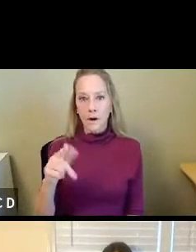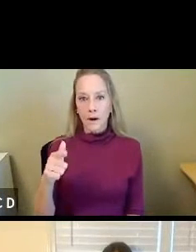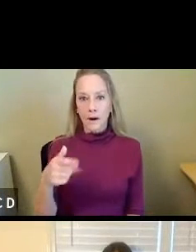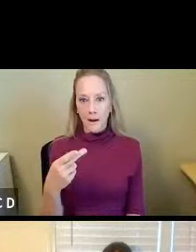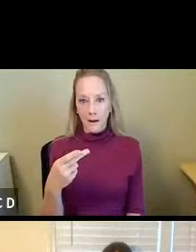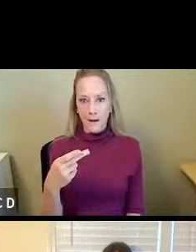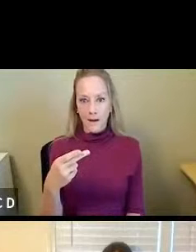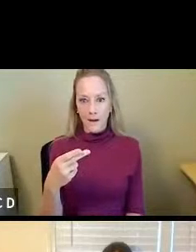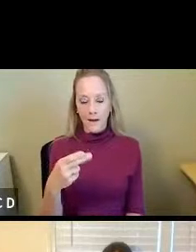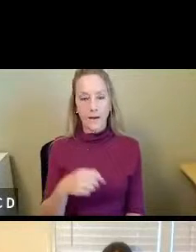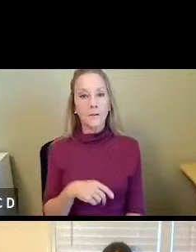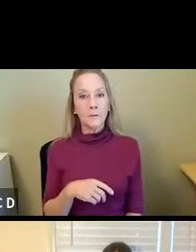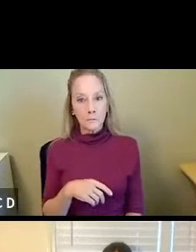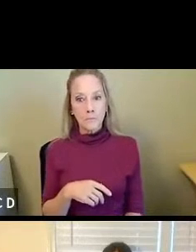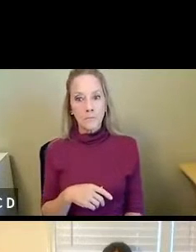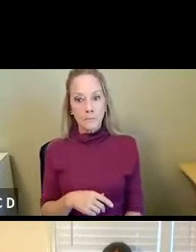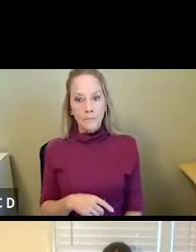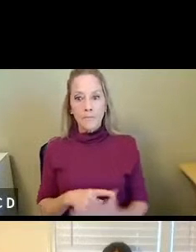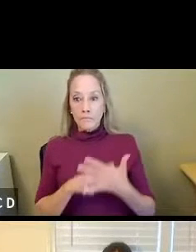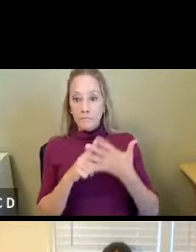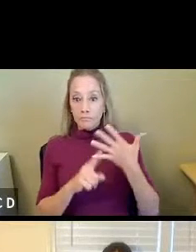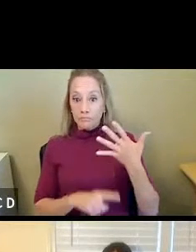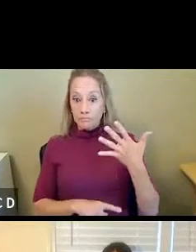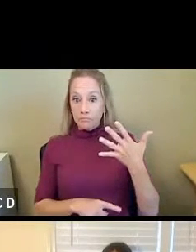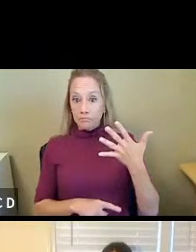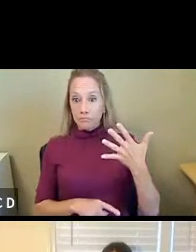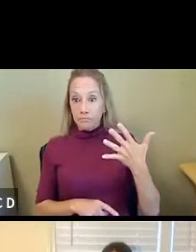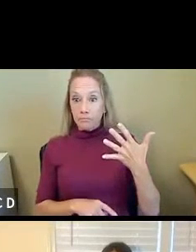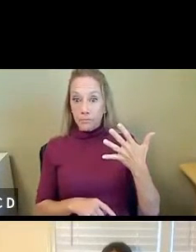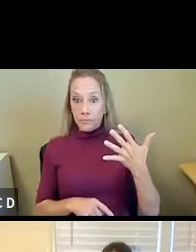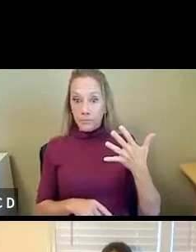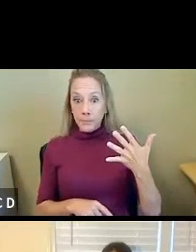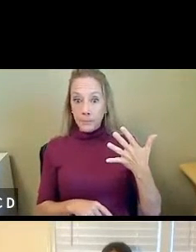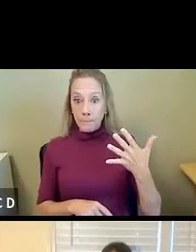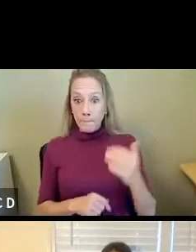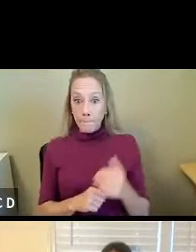Right, and that was Did it. anyone else hop on?